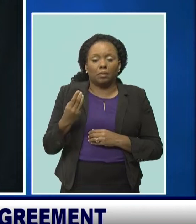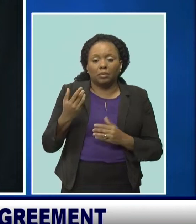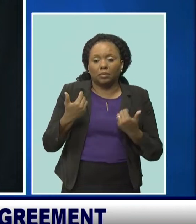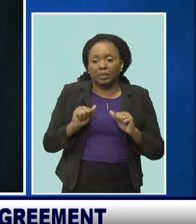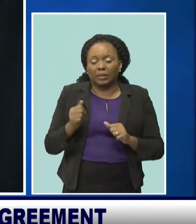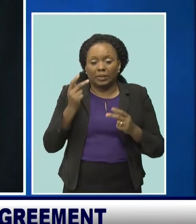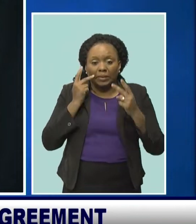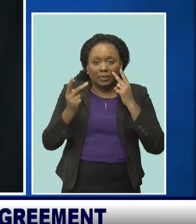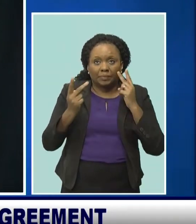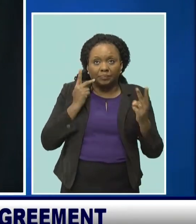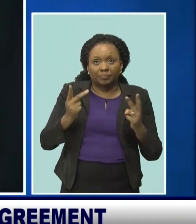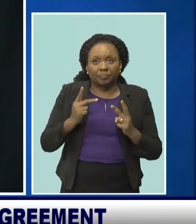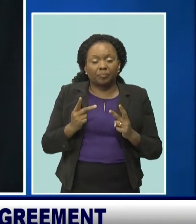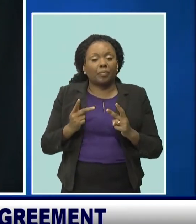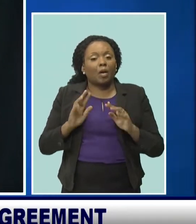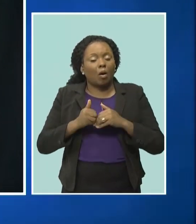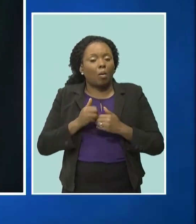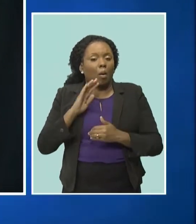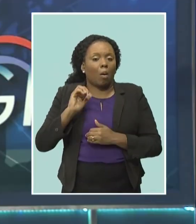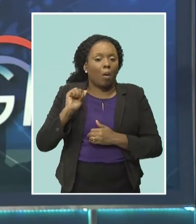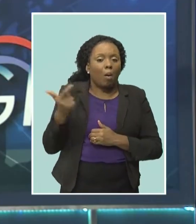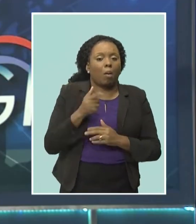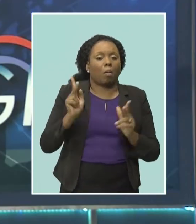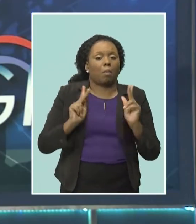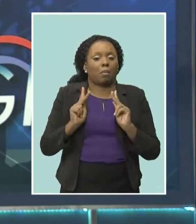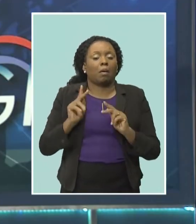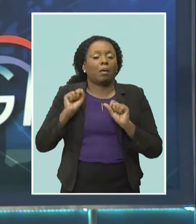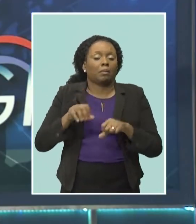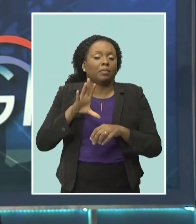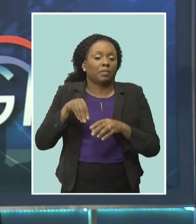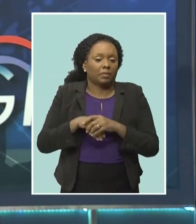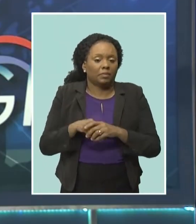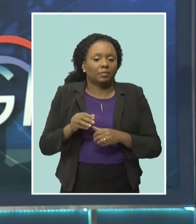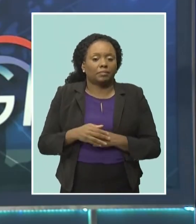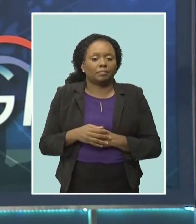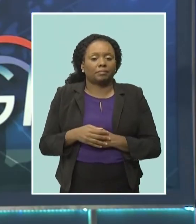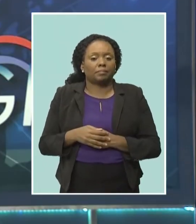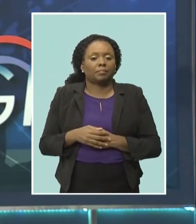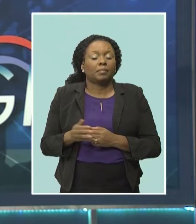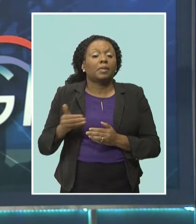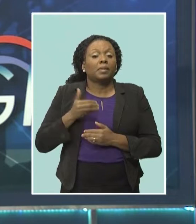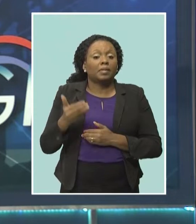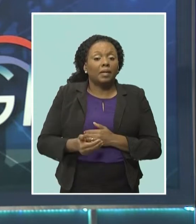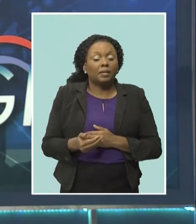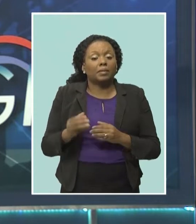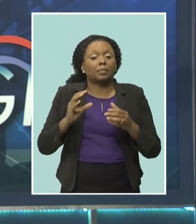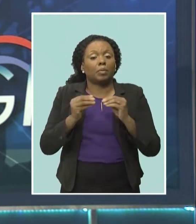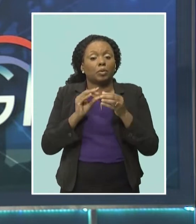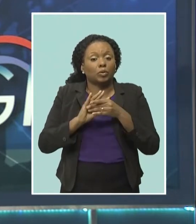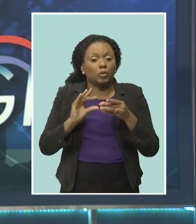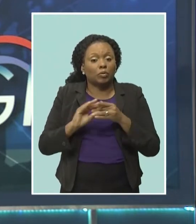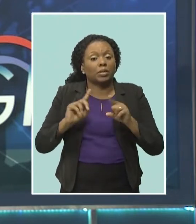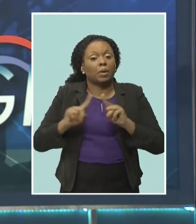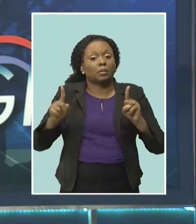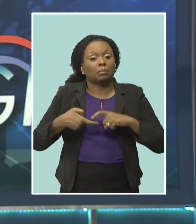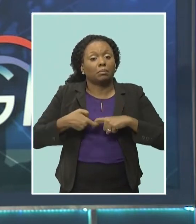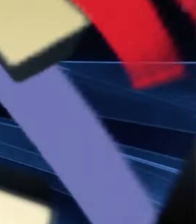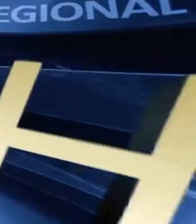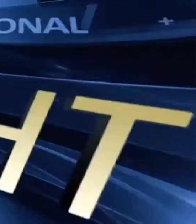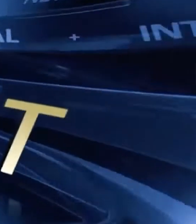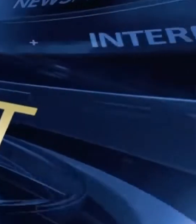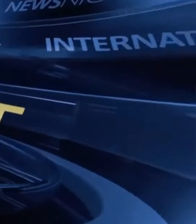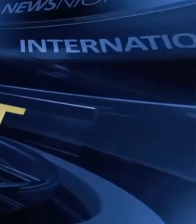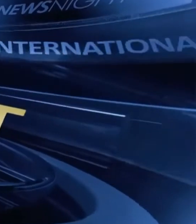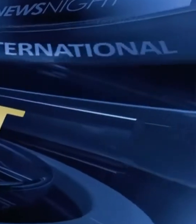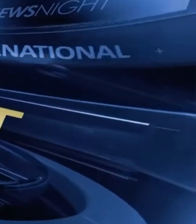to truly leave no one behind. Coming up after the break, 3 men injured after a shooting incident last night.